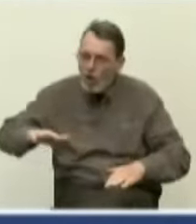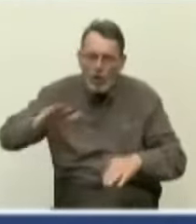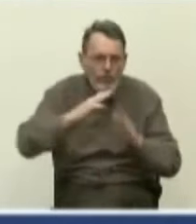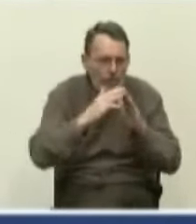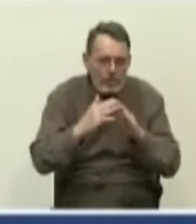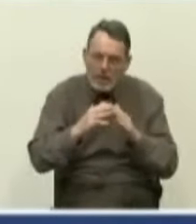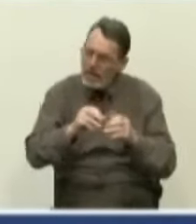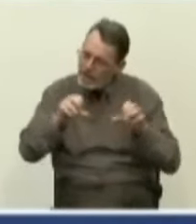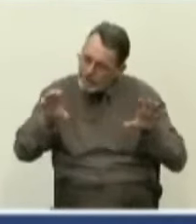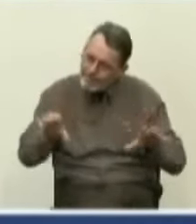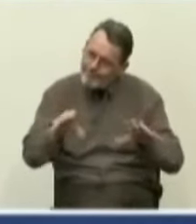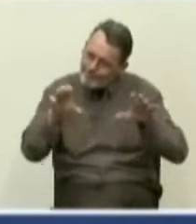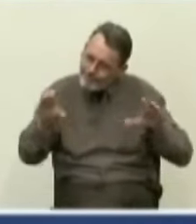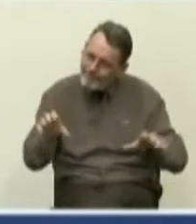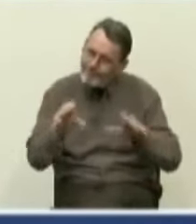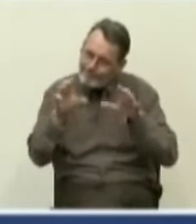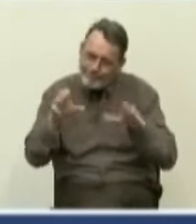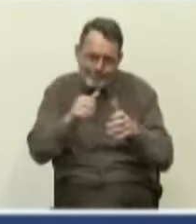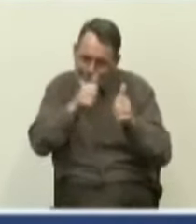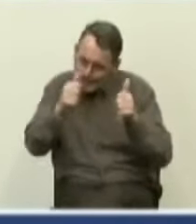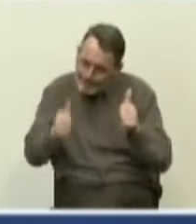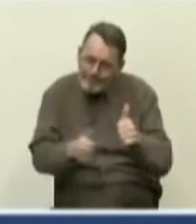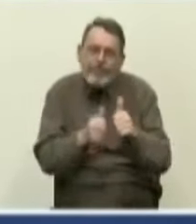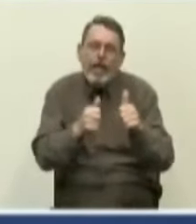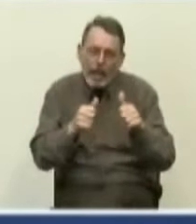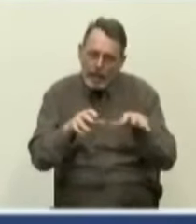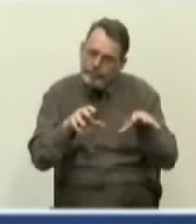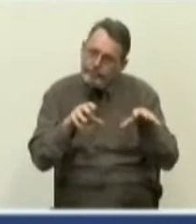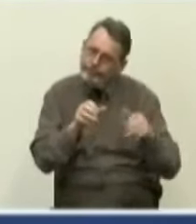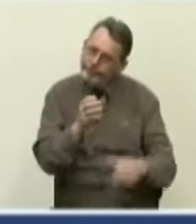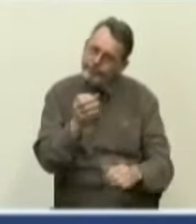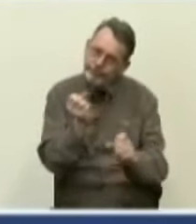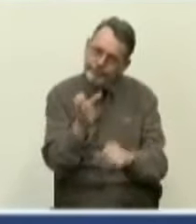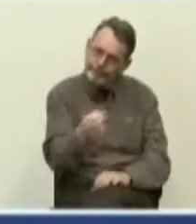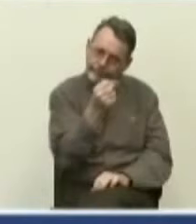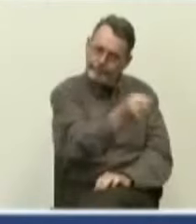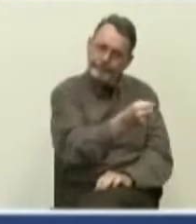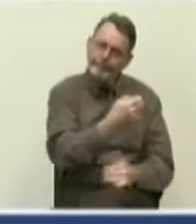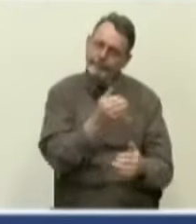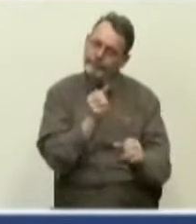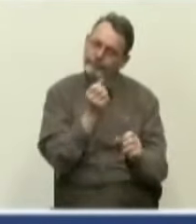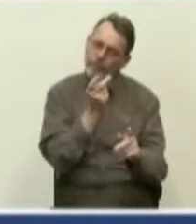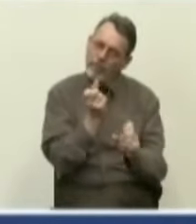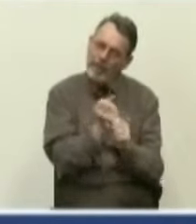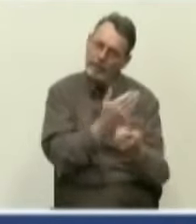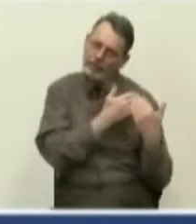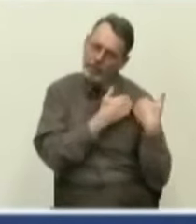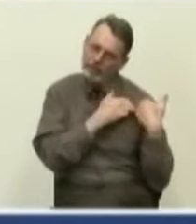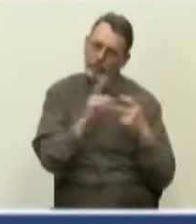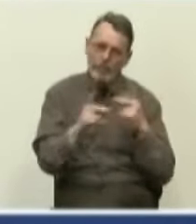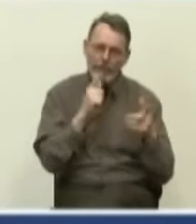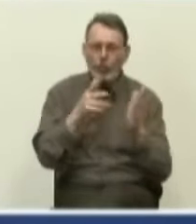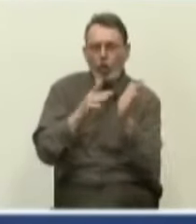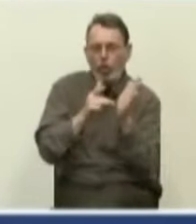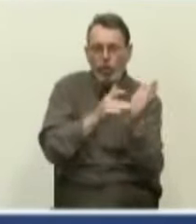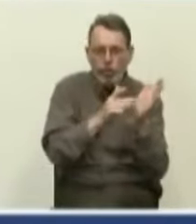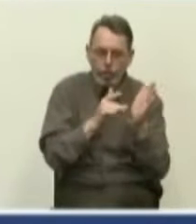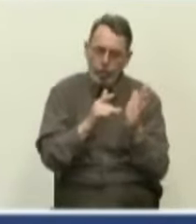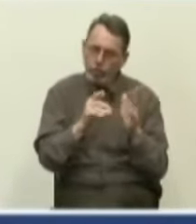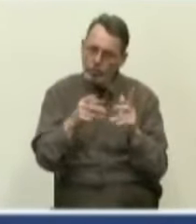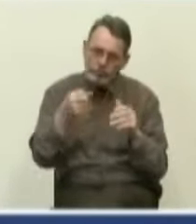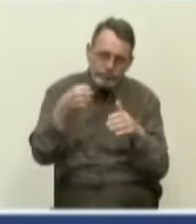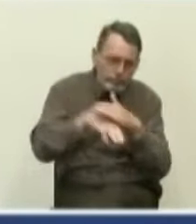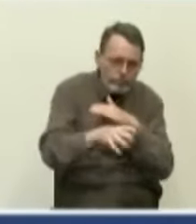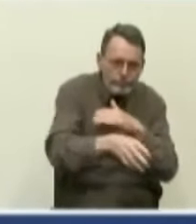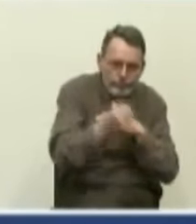pursue and hold accountable those who victimize residents and visitors in our great city. To the SFPD